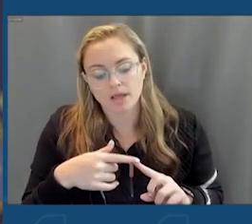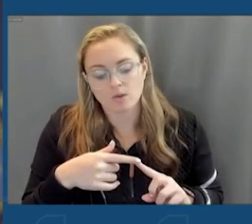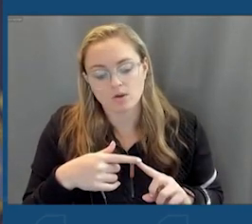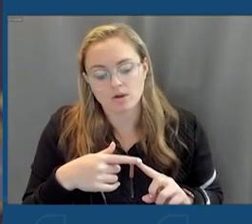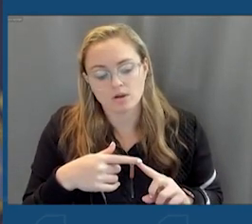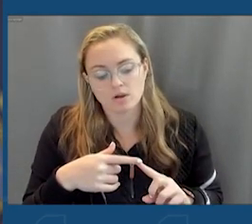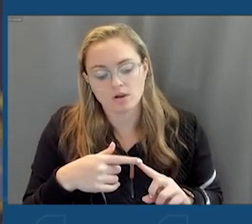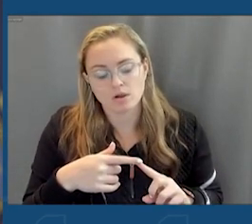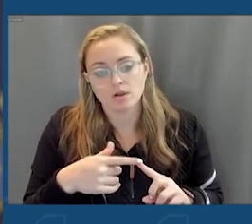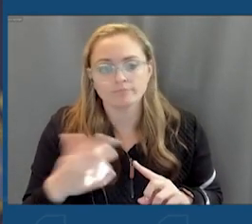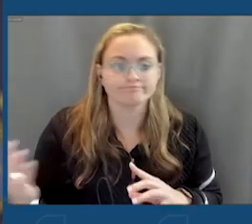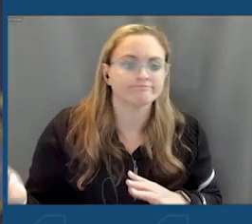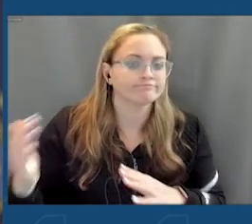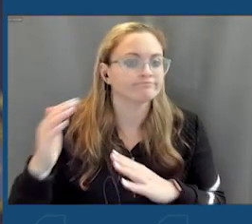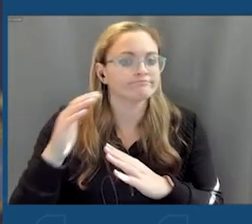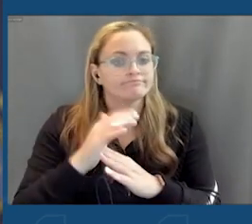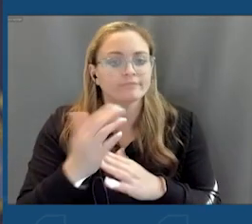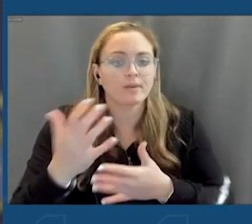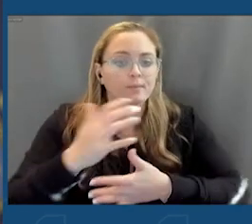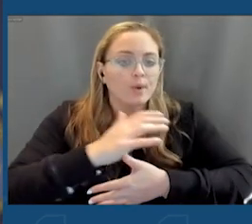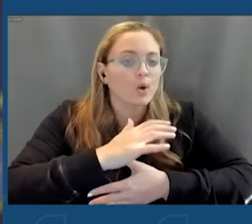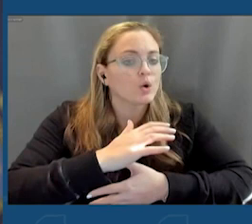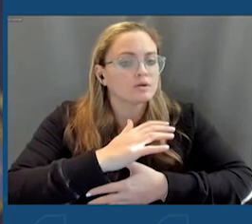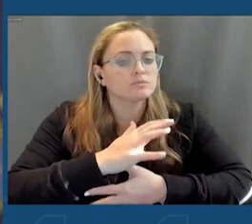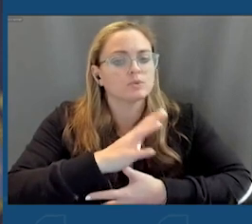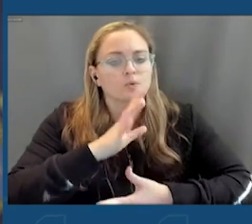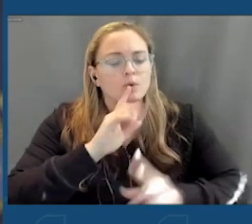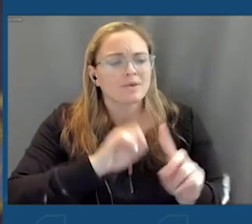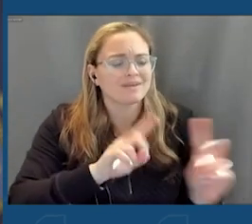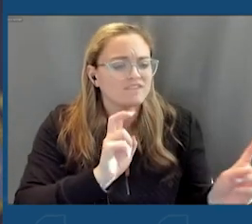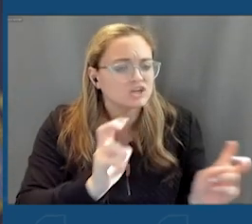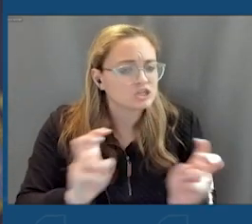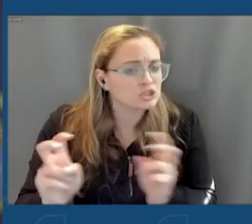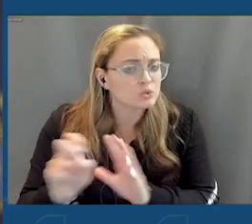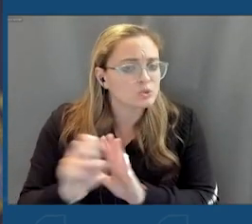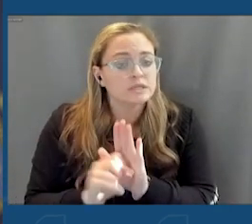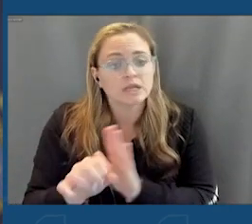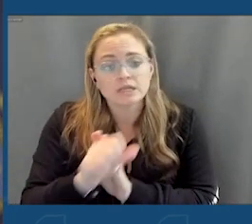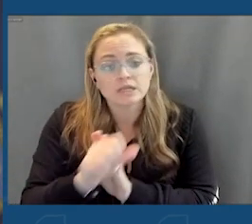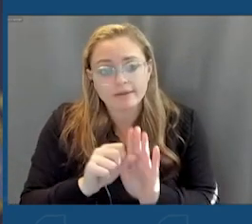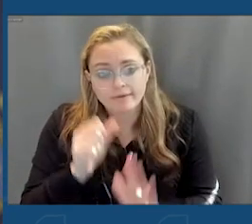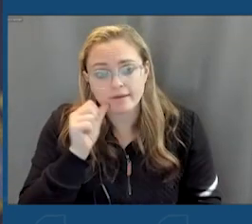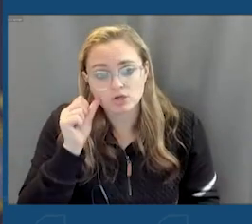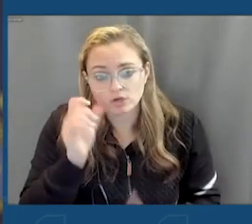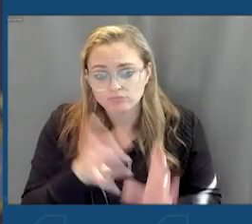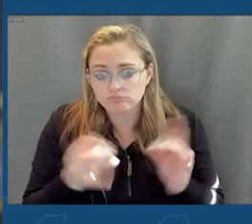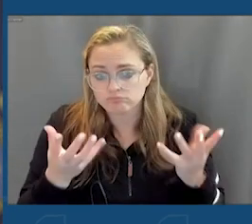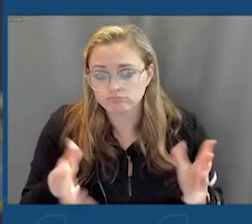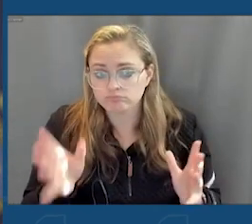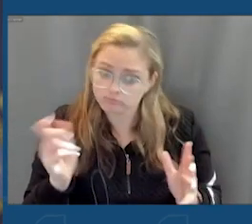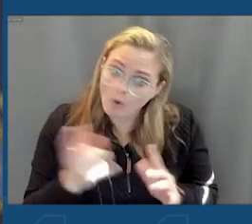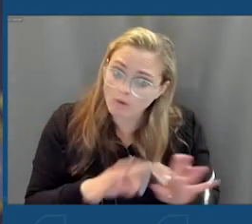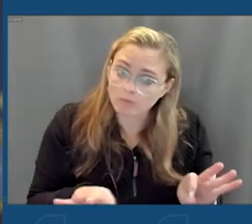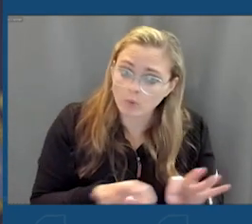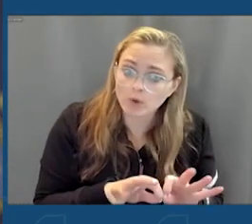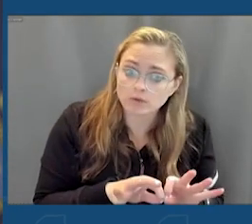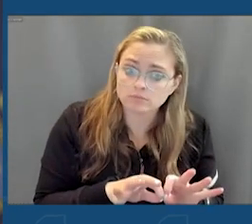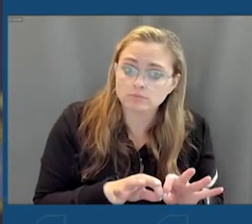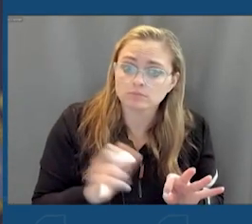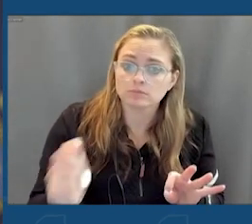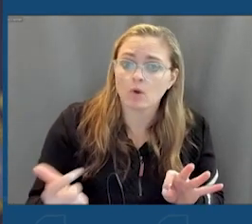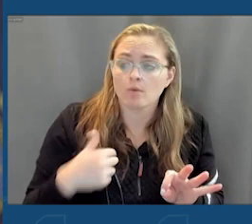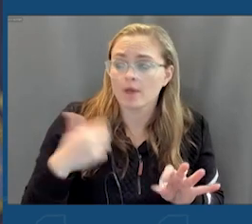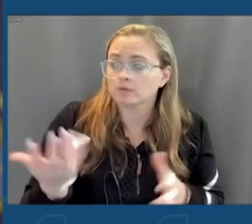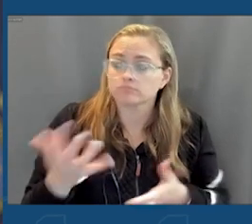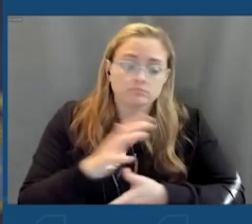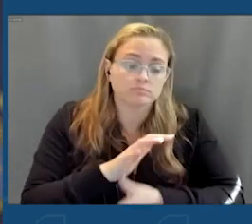my top priorities. There's a lot of issues we talked about in the State of the State yesterday. All of them are important. All of them are my highest